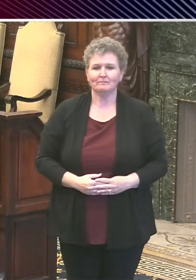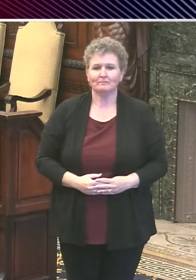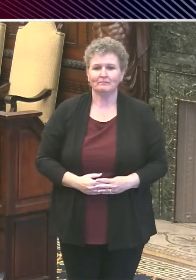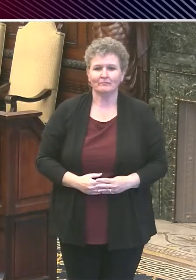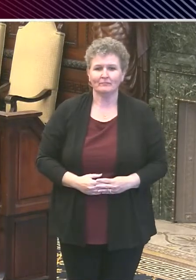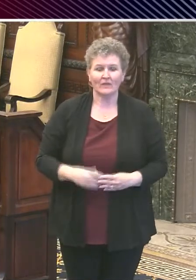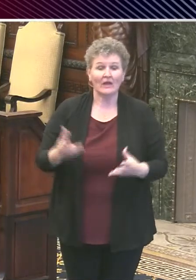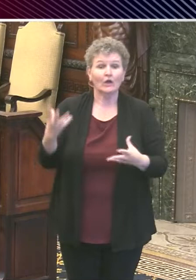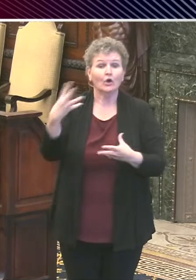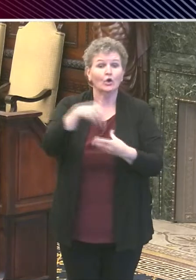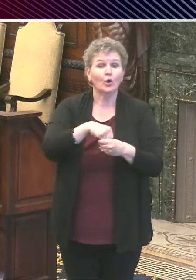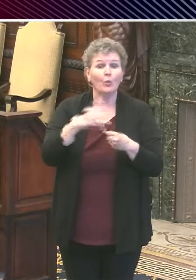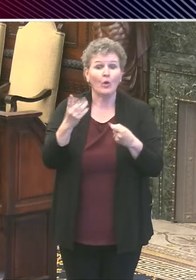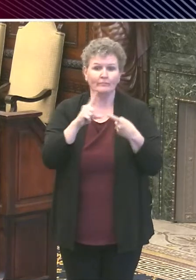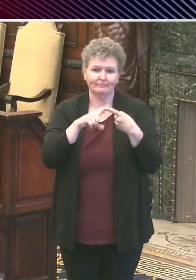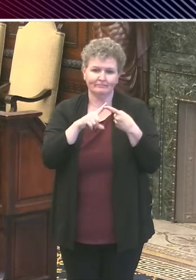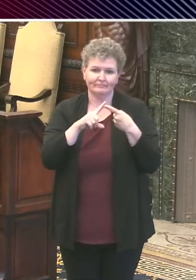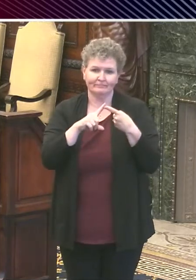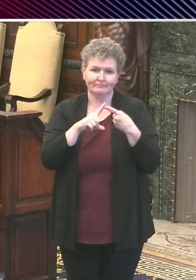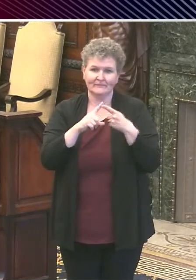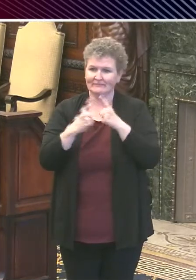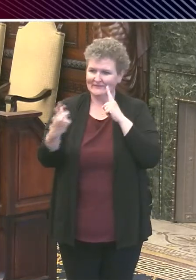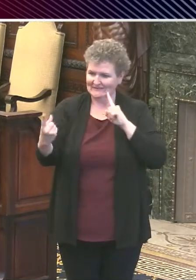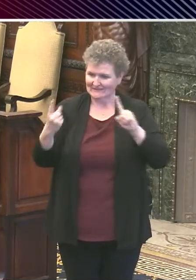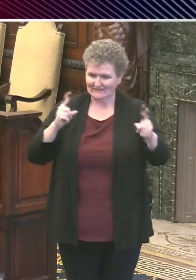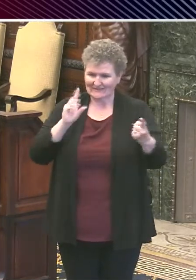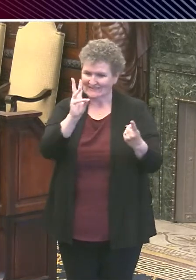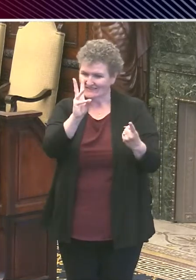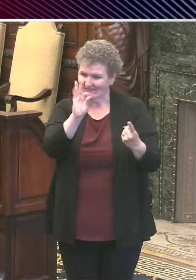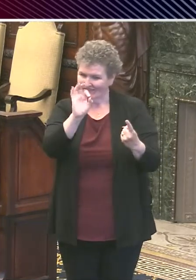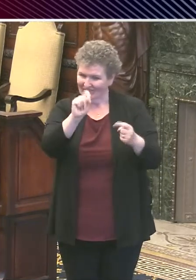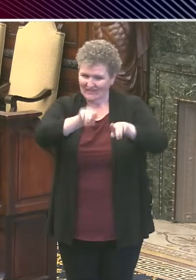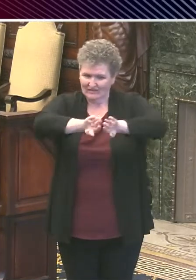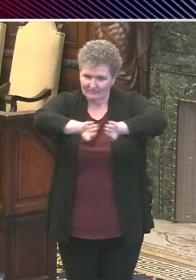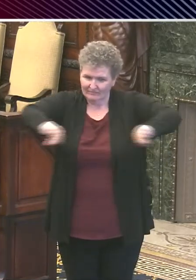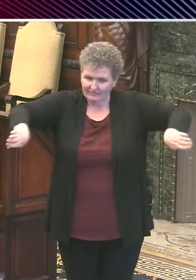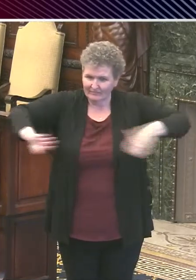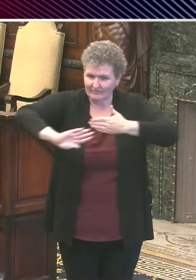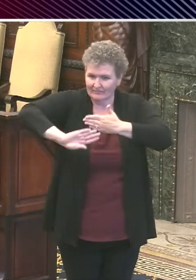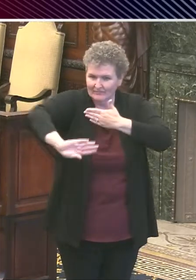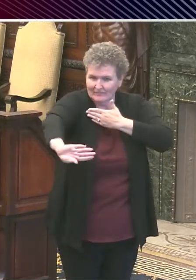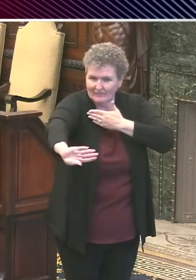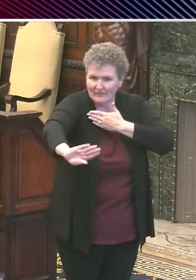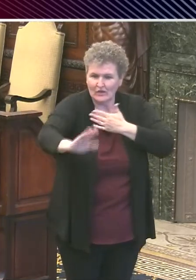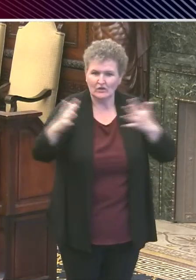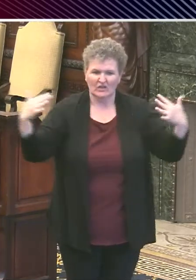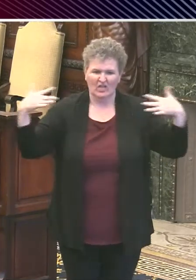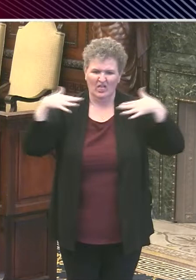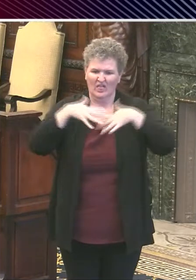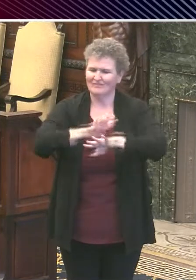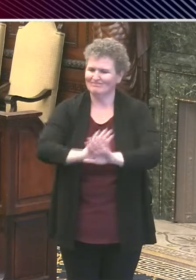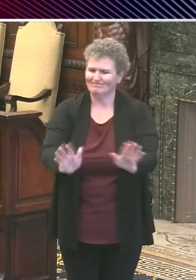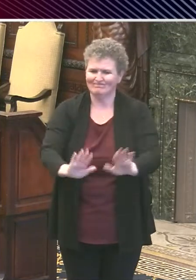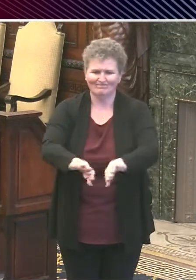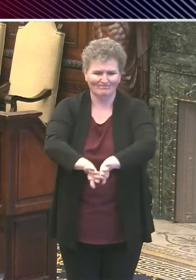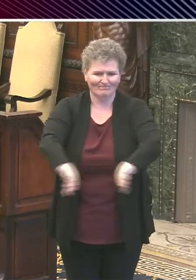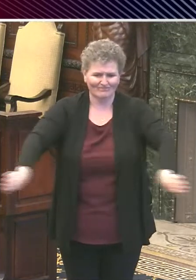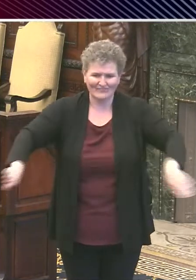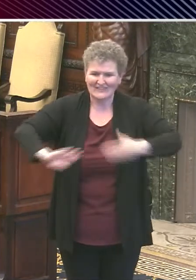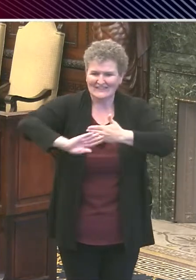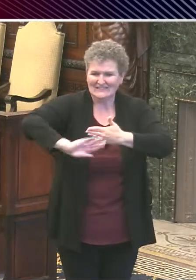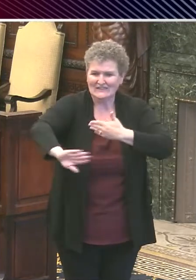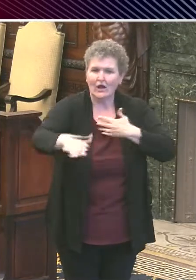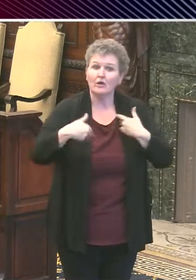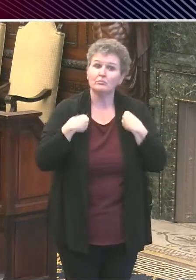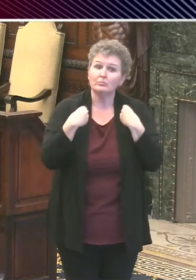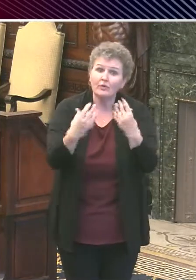is distancing, keeping 6 feet from other people, reducing crowds. So that's the reason behind us recommending that people continue to